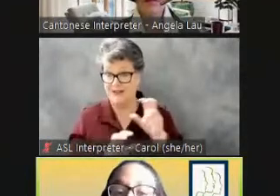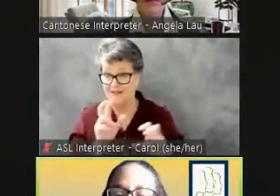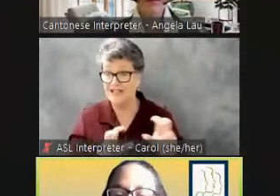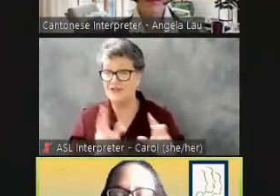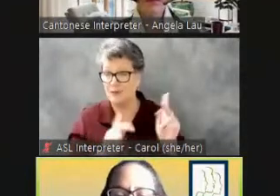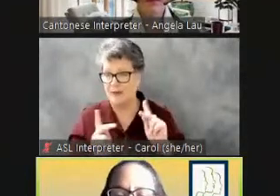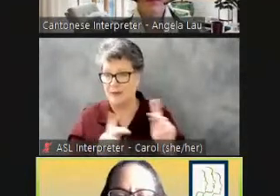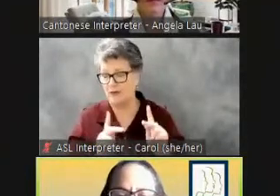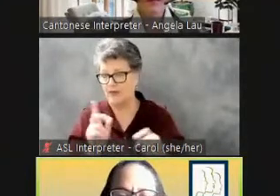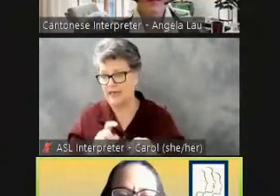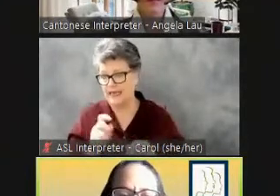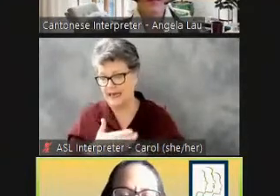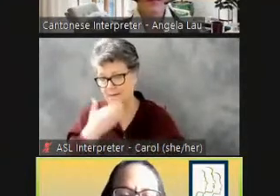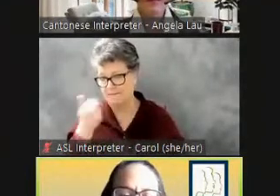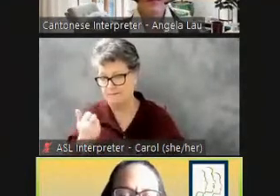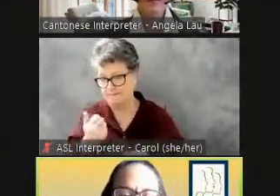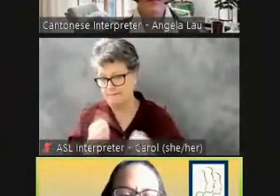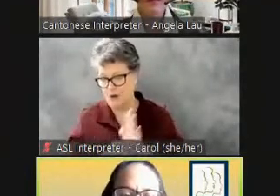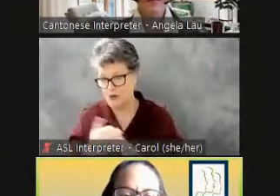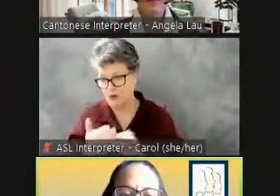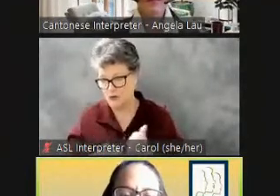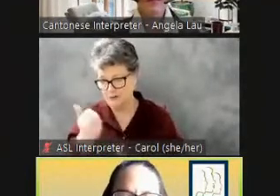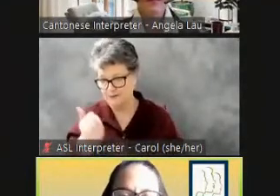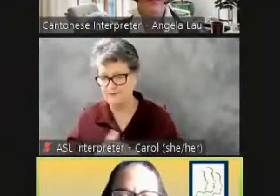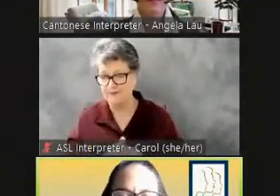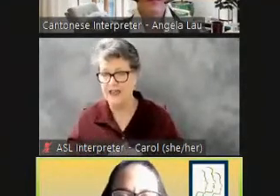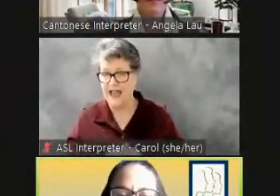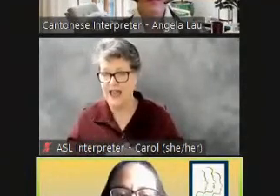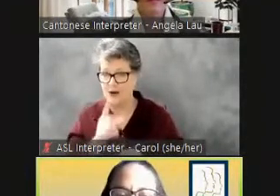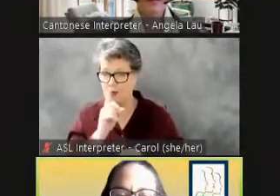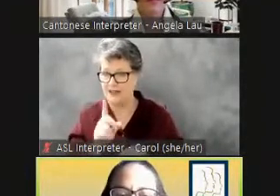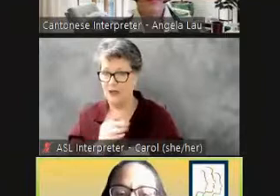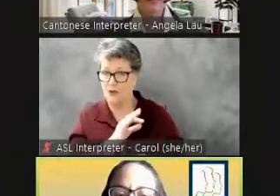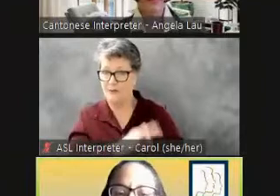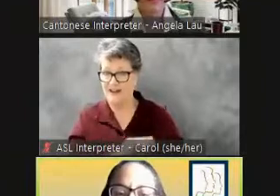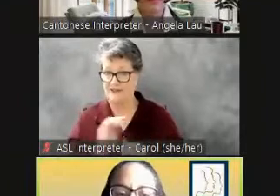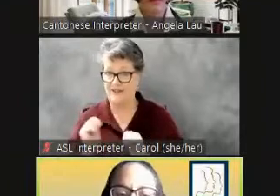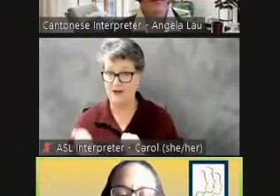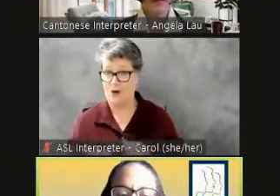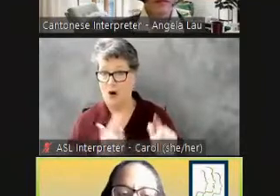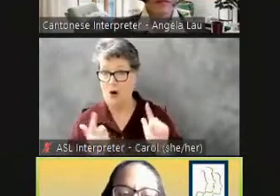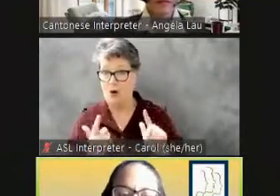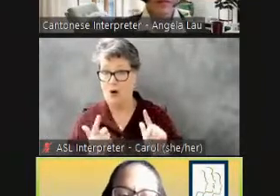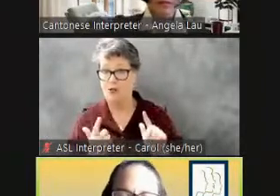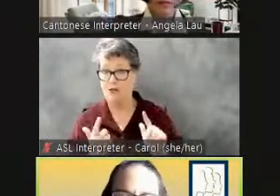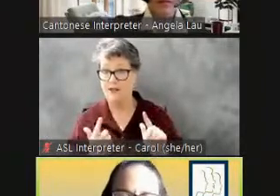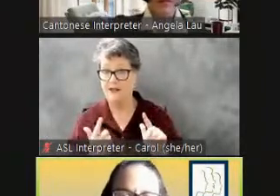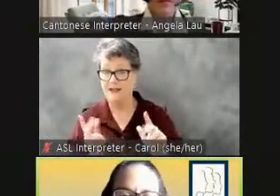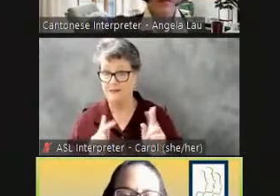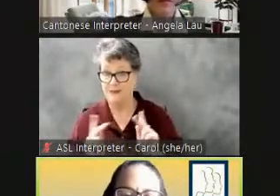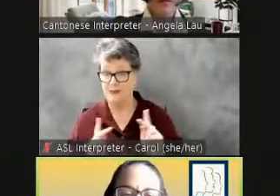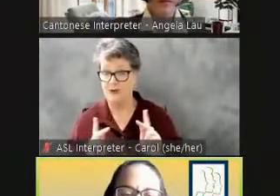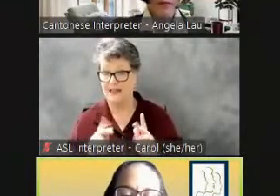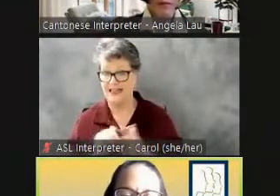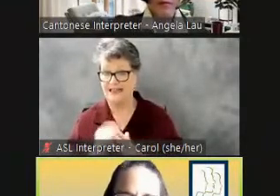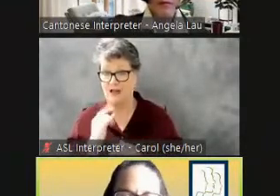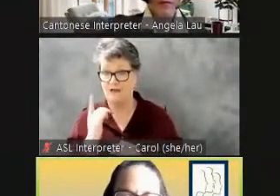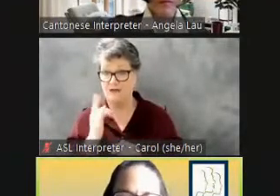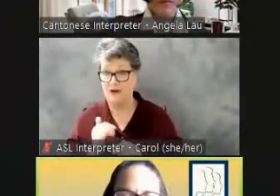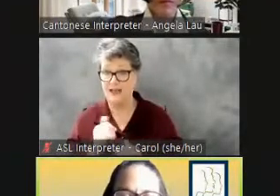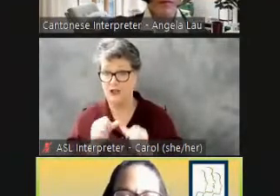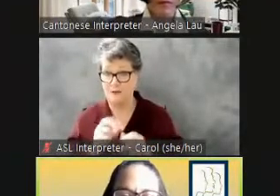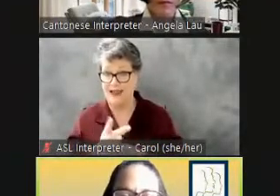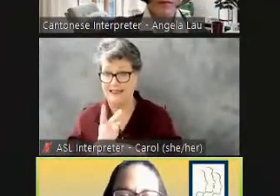budget continues to advance the health and well-being of all Californians, maintaining critical investments made in recent years to support